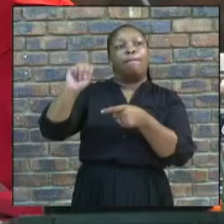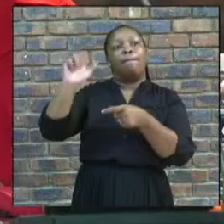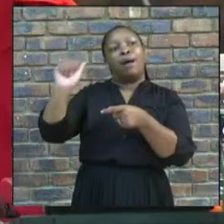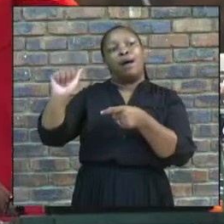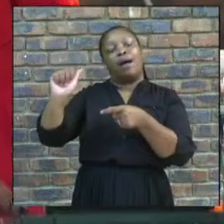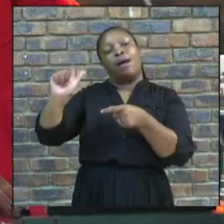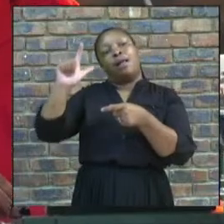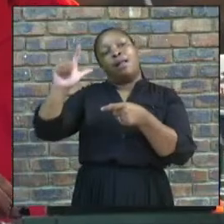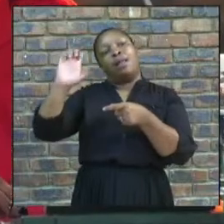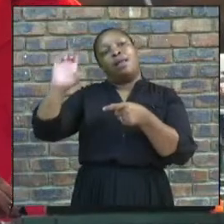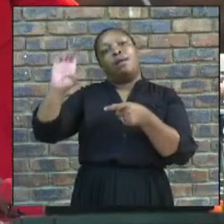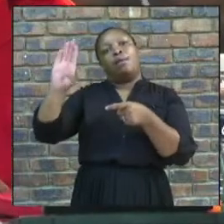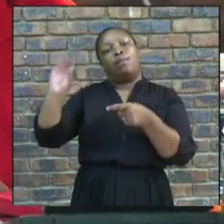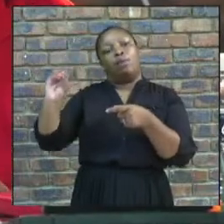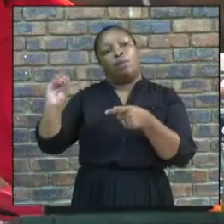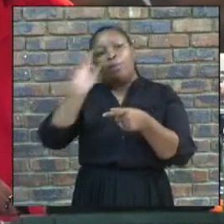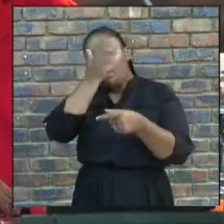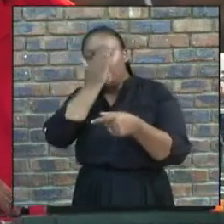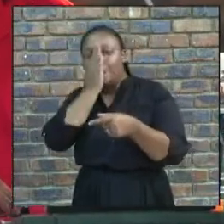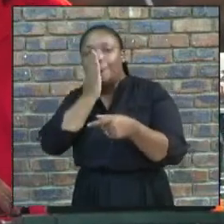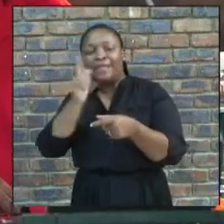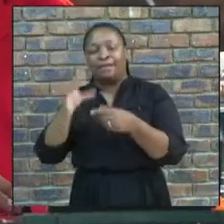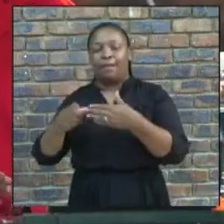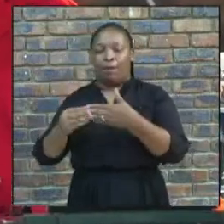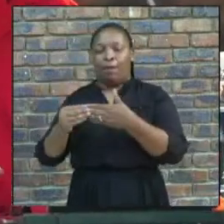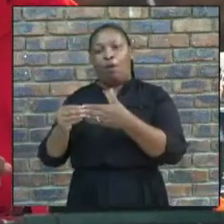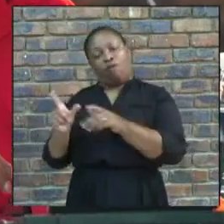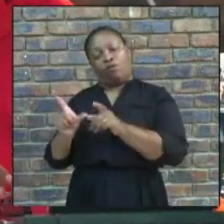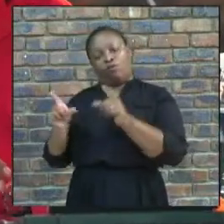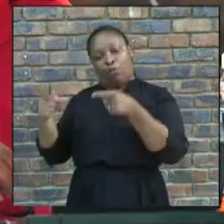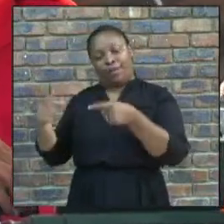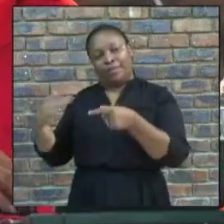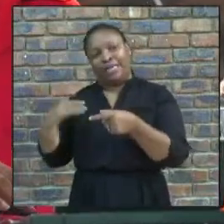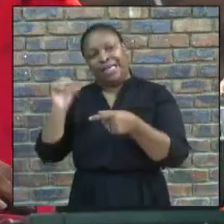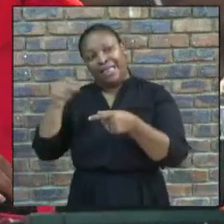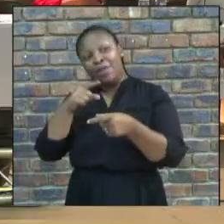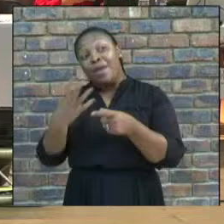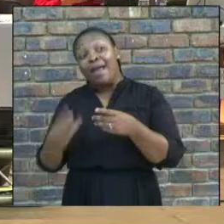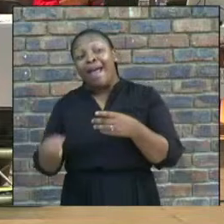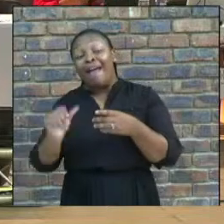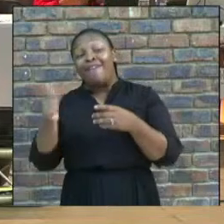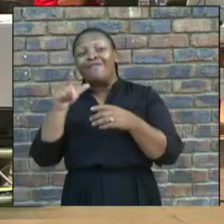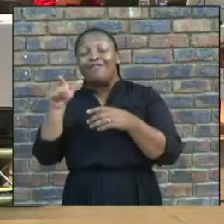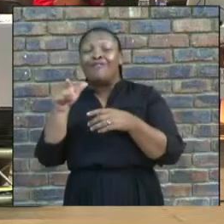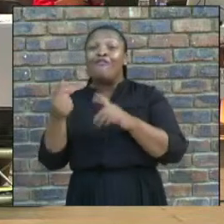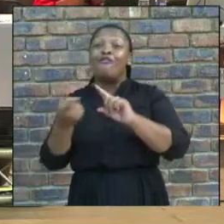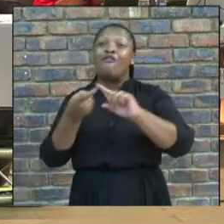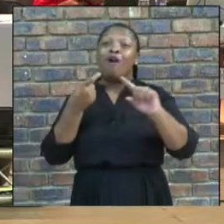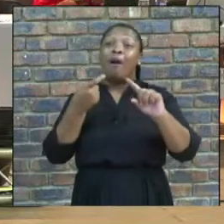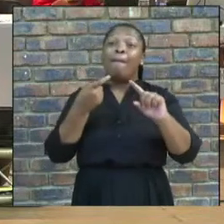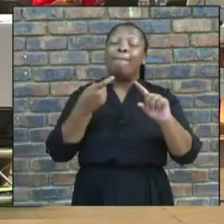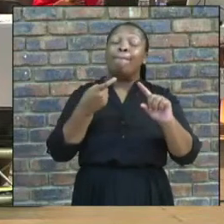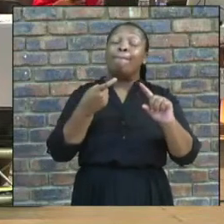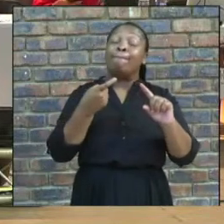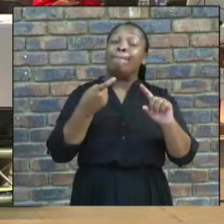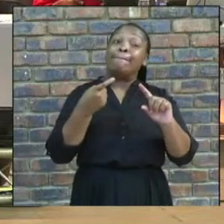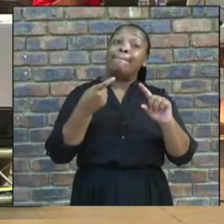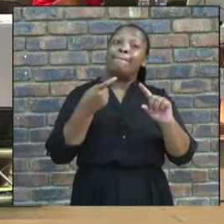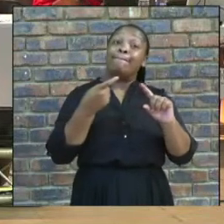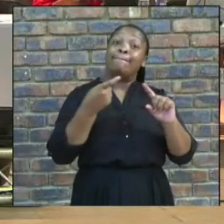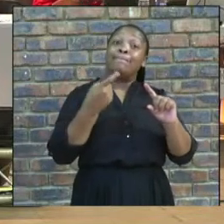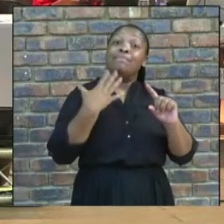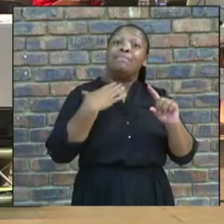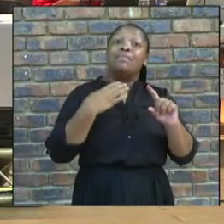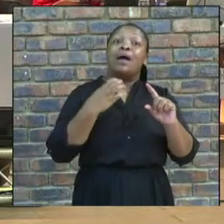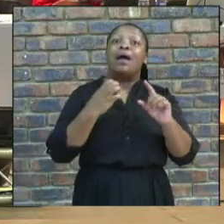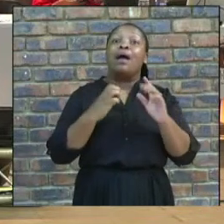member of Portfolio Committee. We are joined by officials from the Gauteng Department of Economic Development